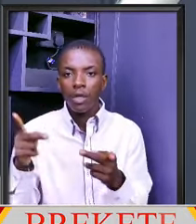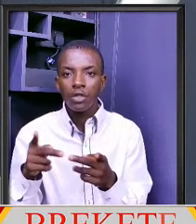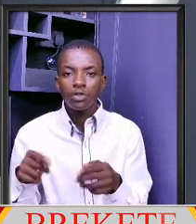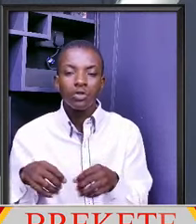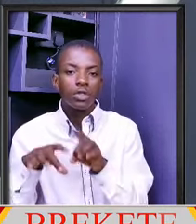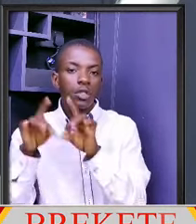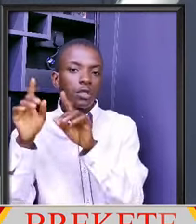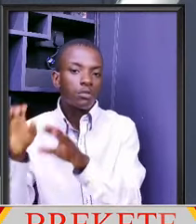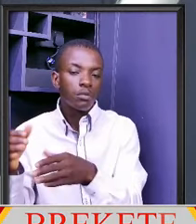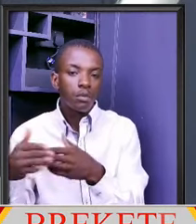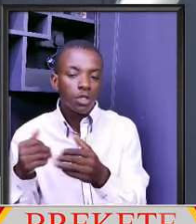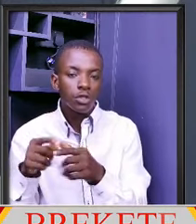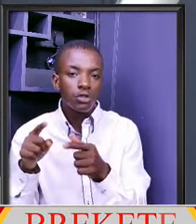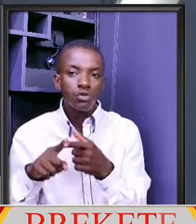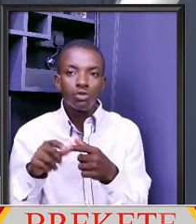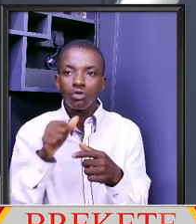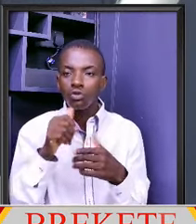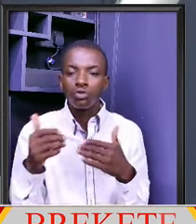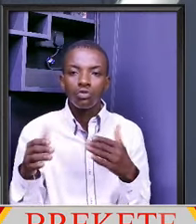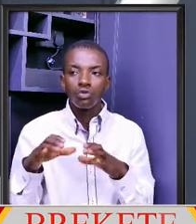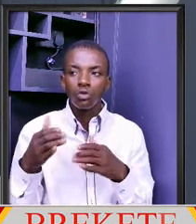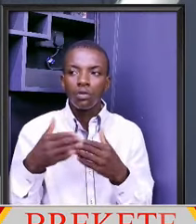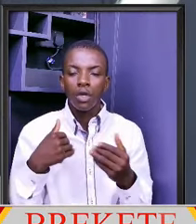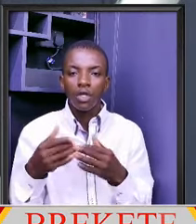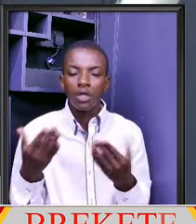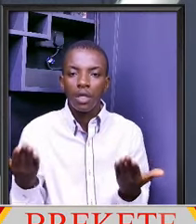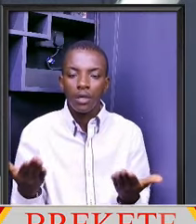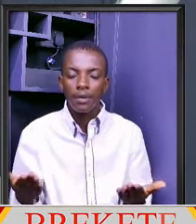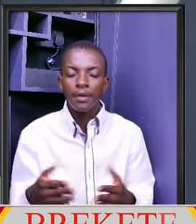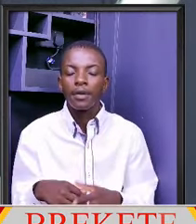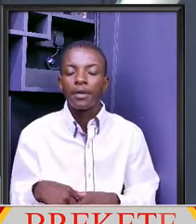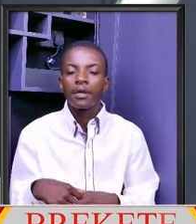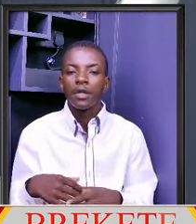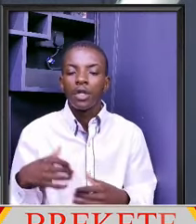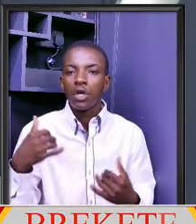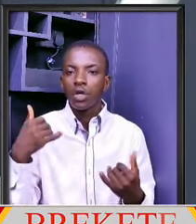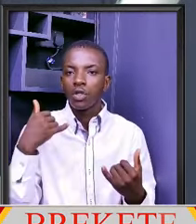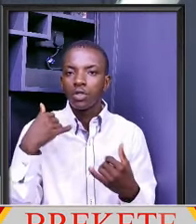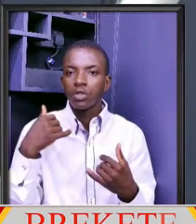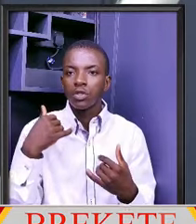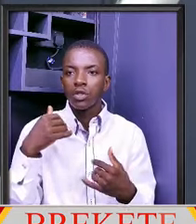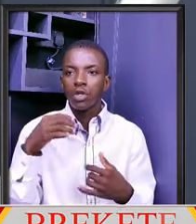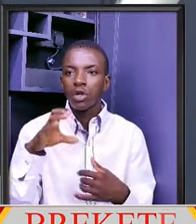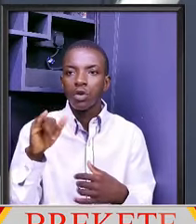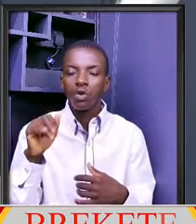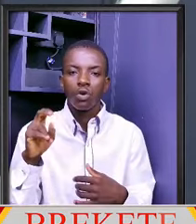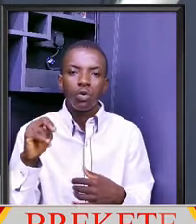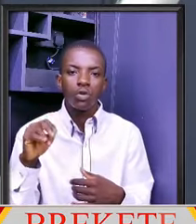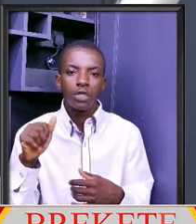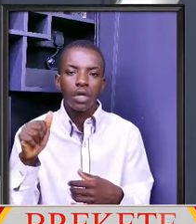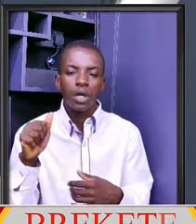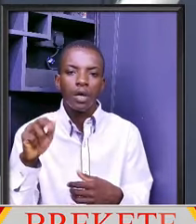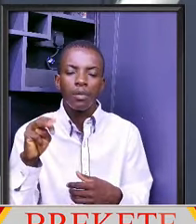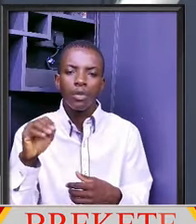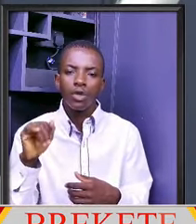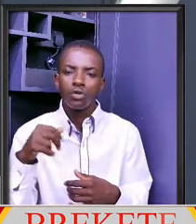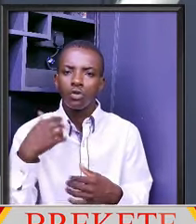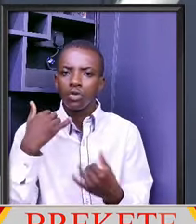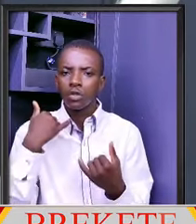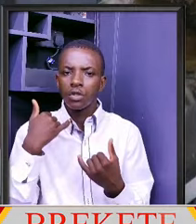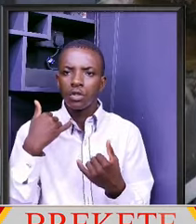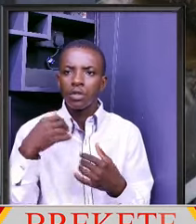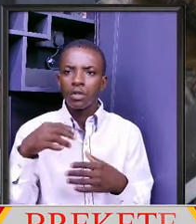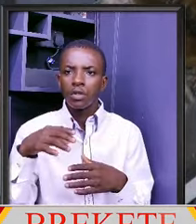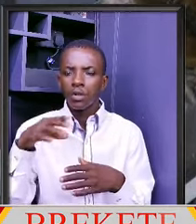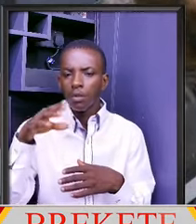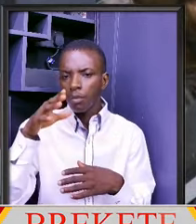carry this matter to. I for not do the matter on air. I don't call, tell Coach Aminu now to call the man. The woman don't